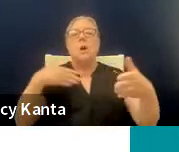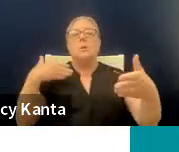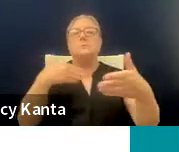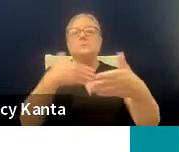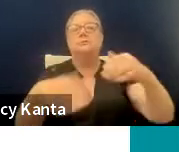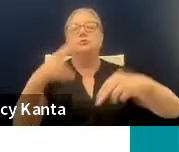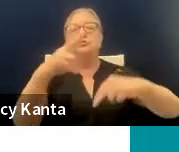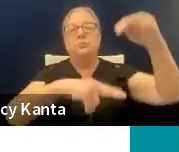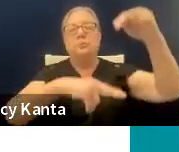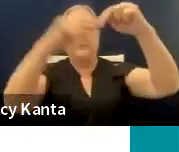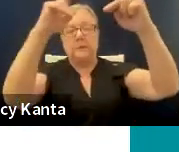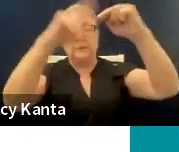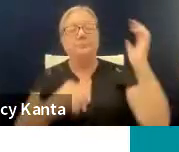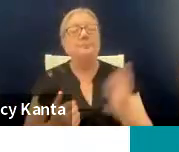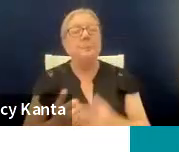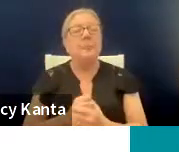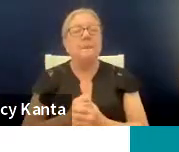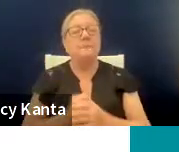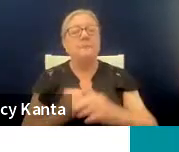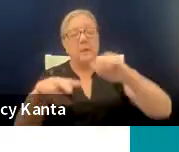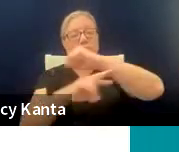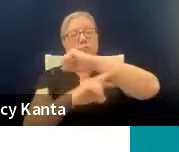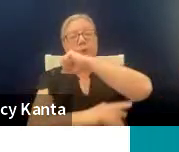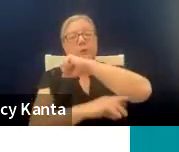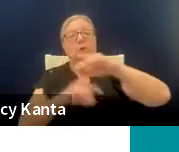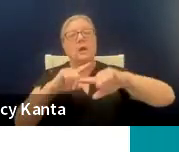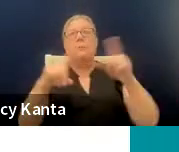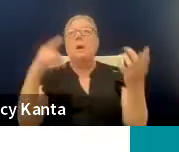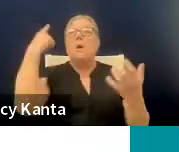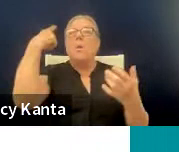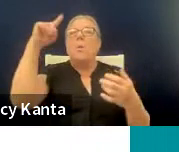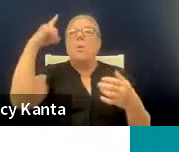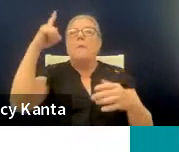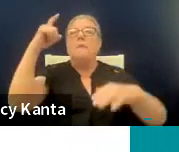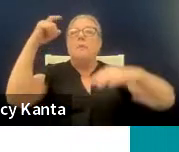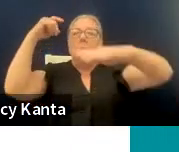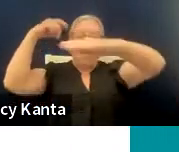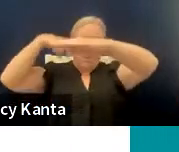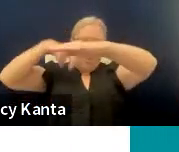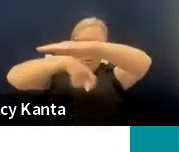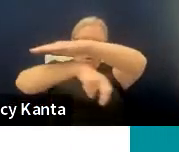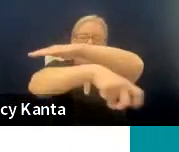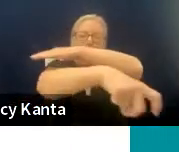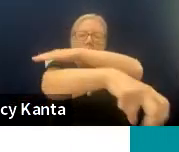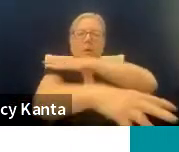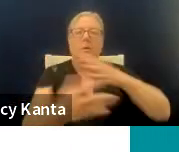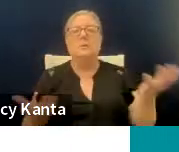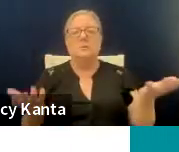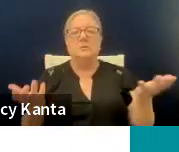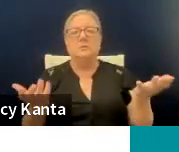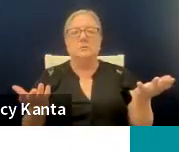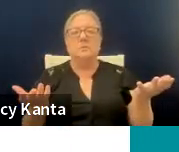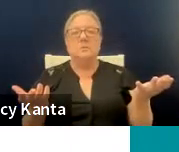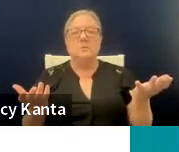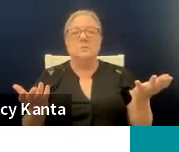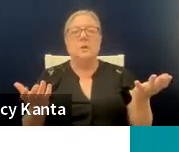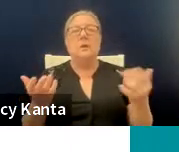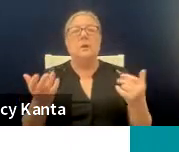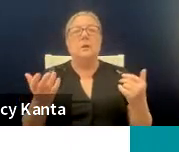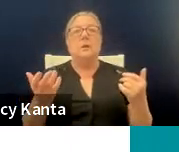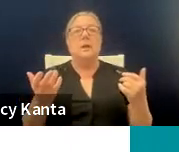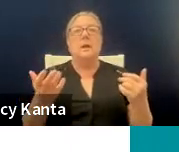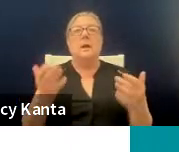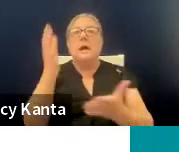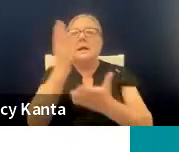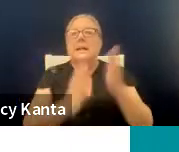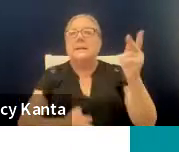different, what are they going underneath this bridge for? And I would hate to, obviously we're going to have that displacement conversation in the full, and it's